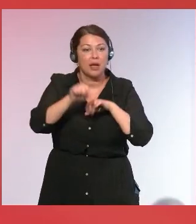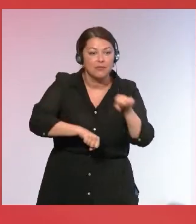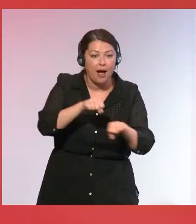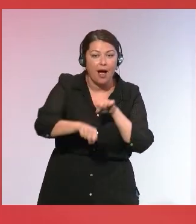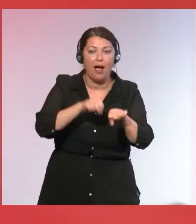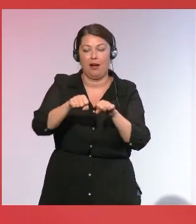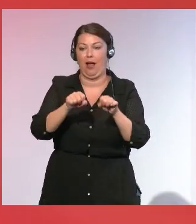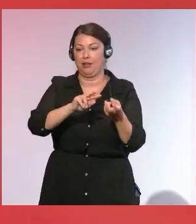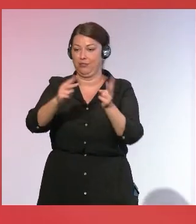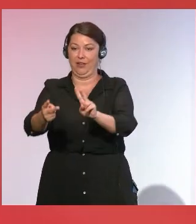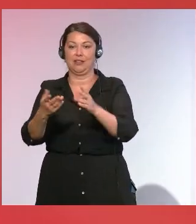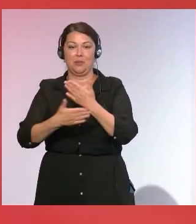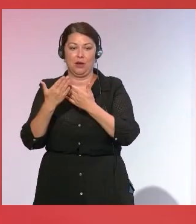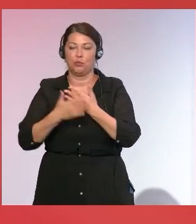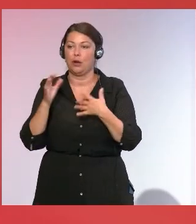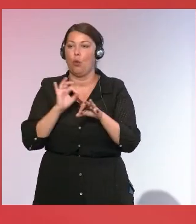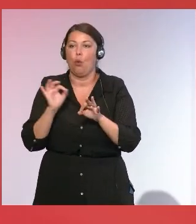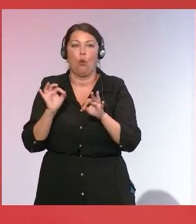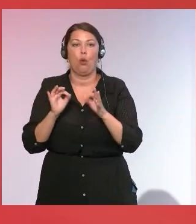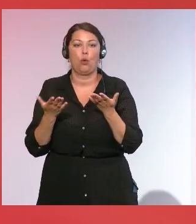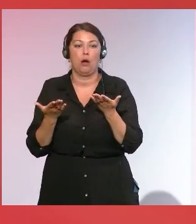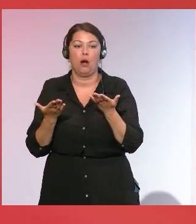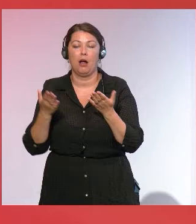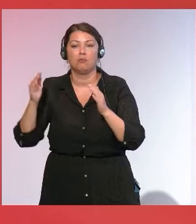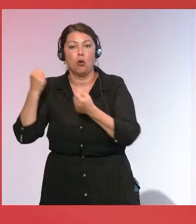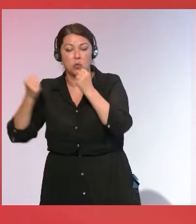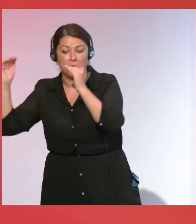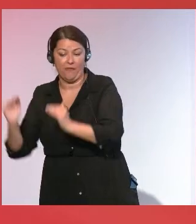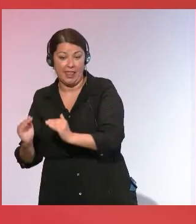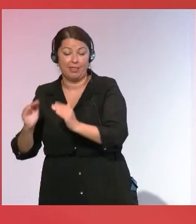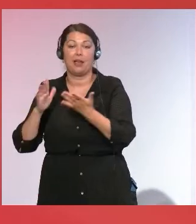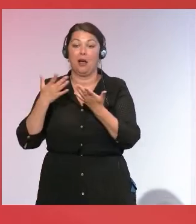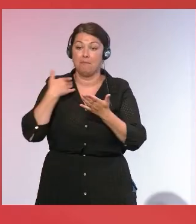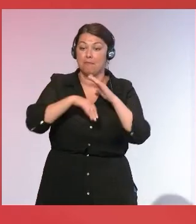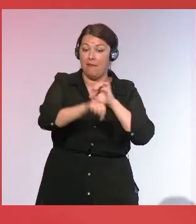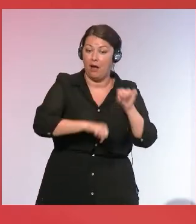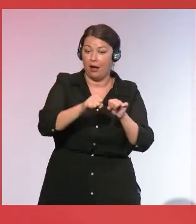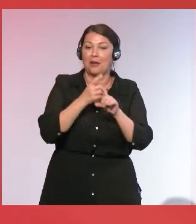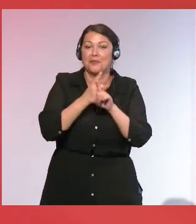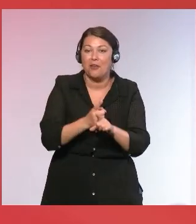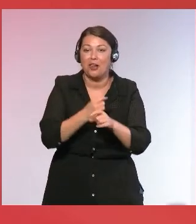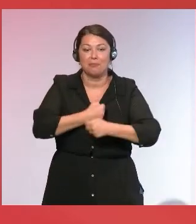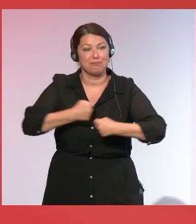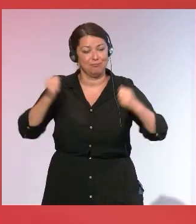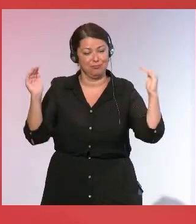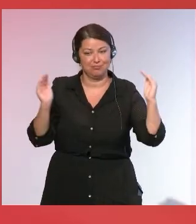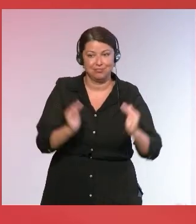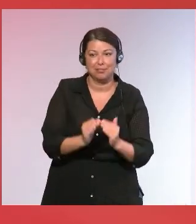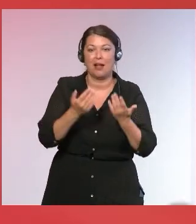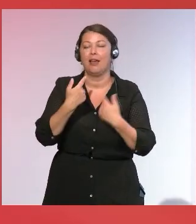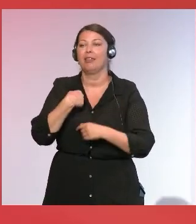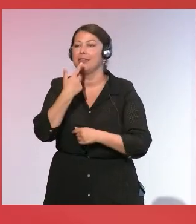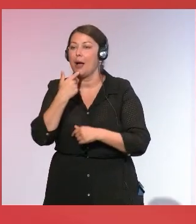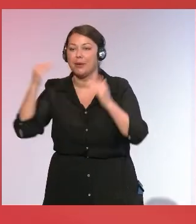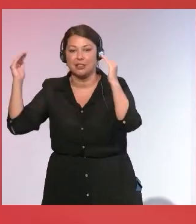disease, less obesity, less diabetes. Very important for health. Meat and